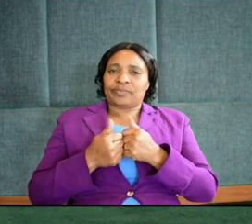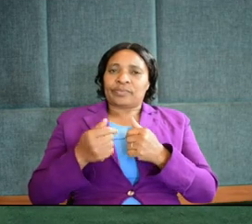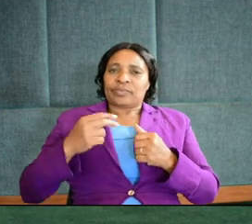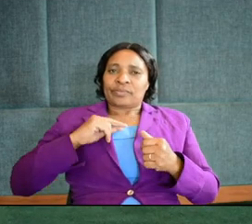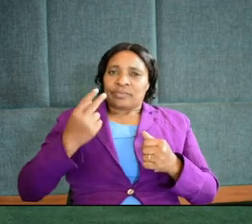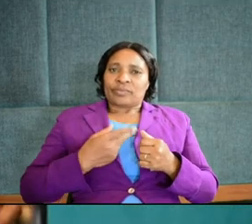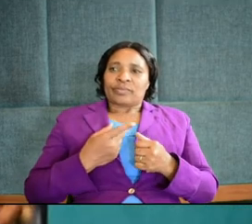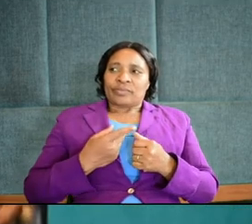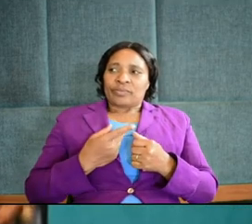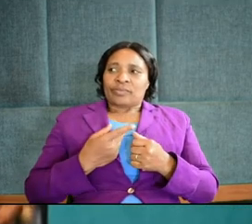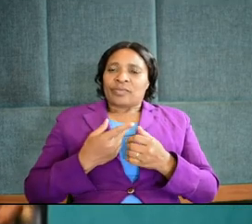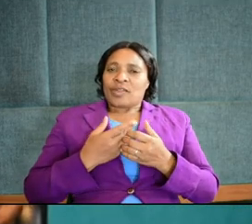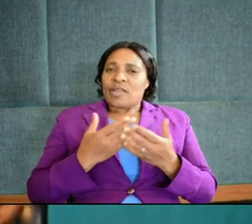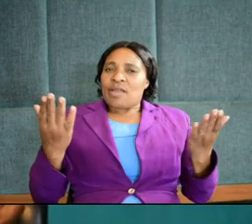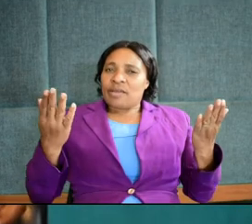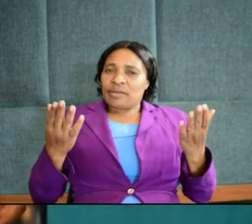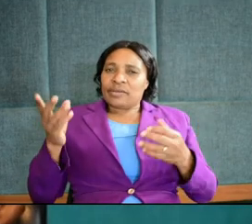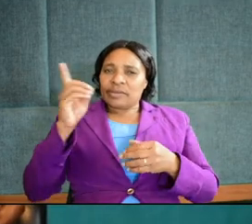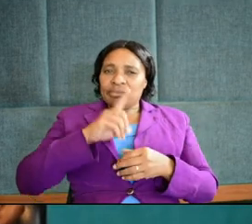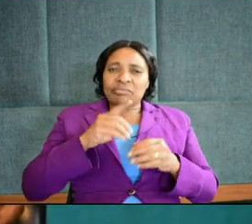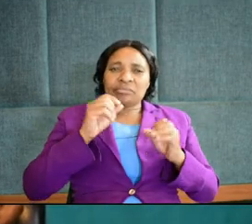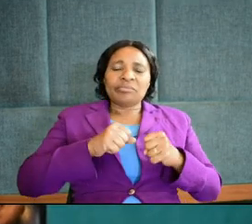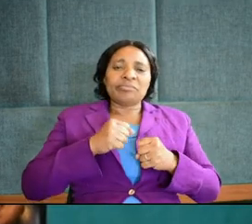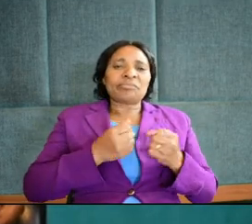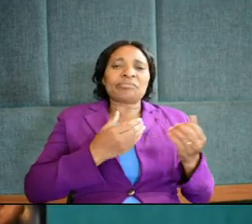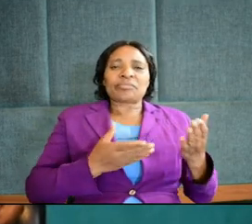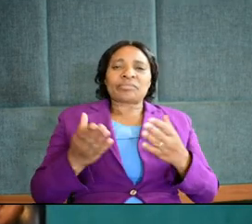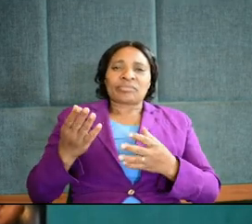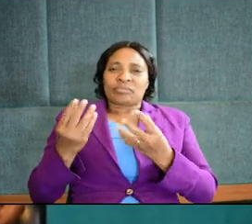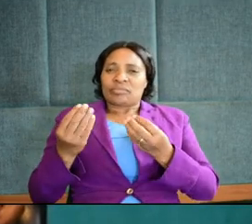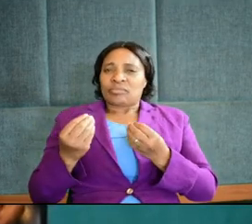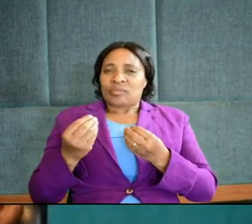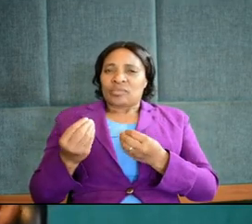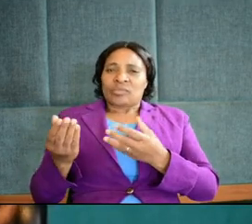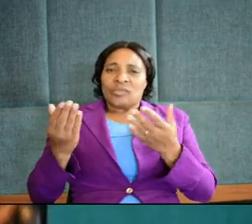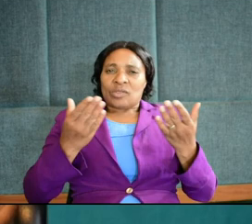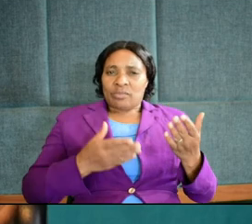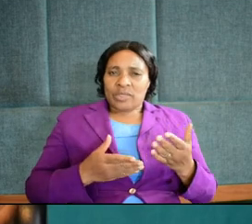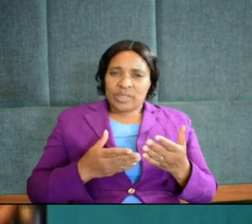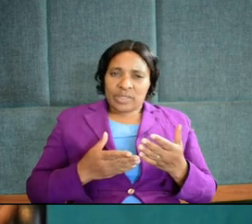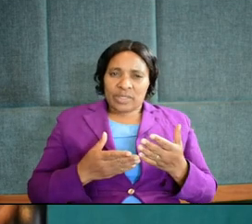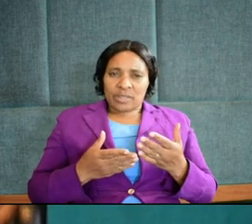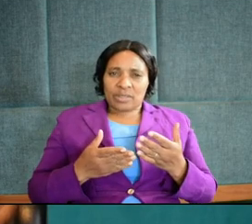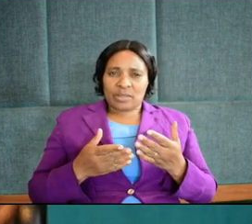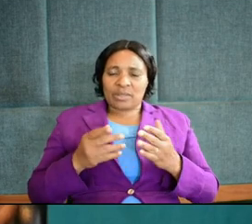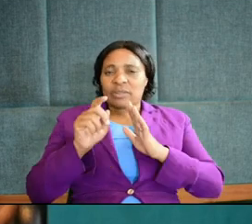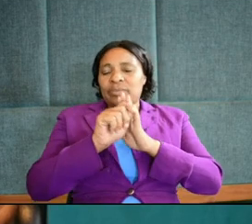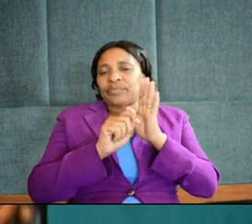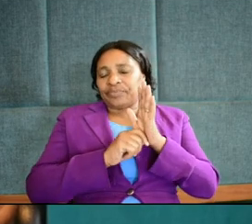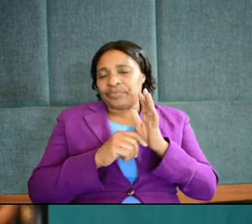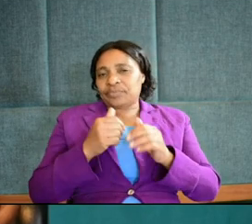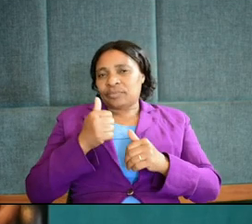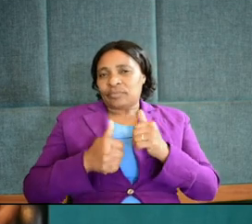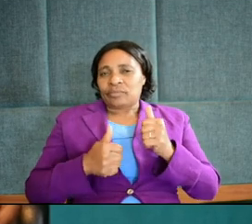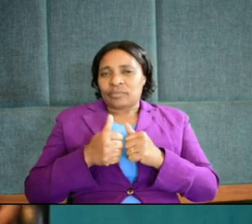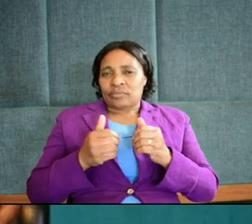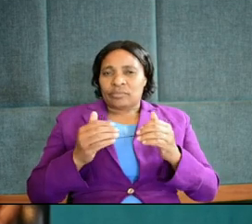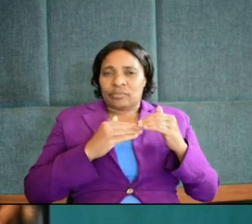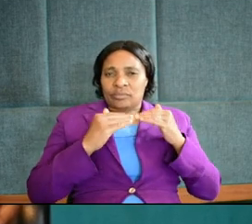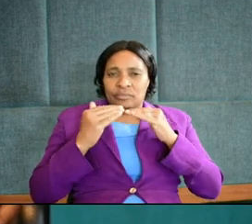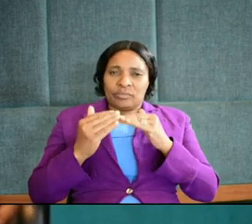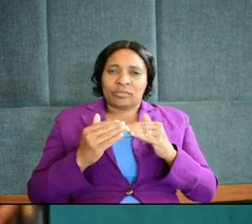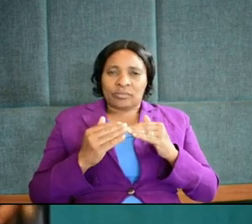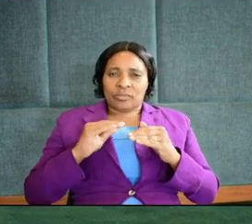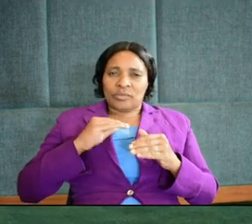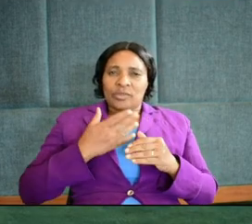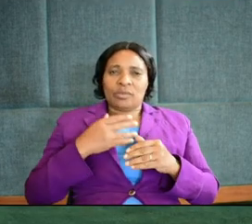any that we can handle so easily. He will bring that. Will bring a temptation that is equal